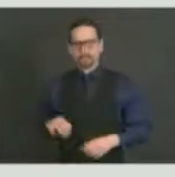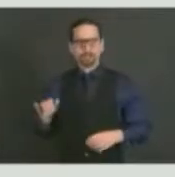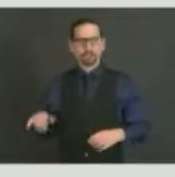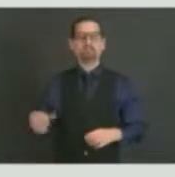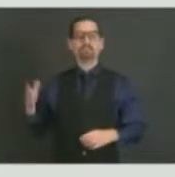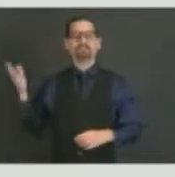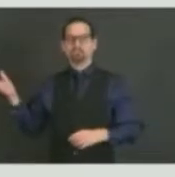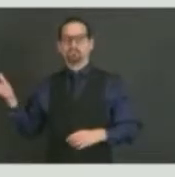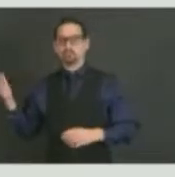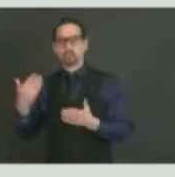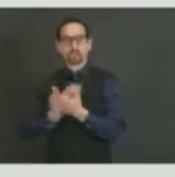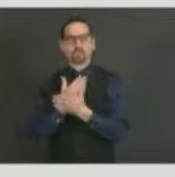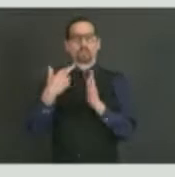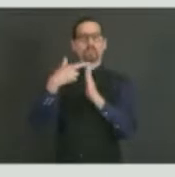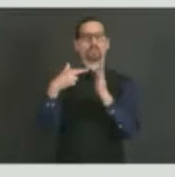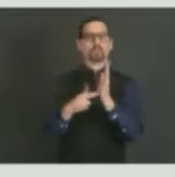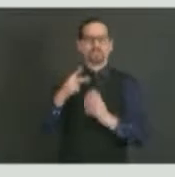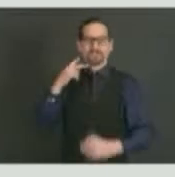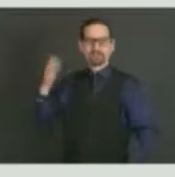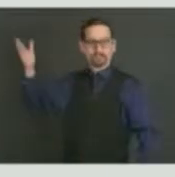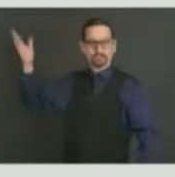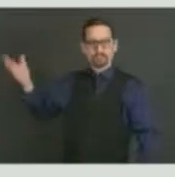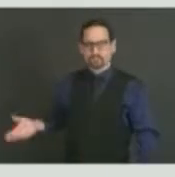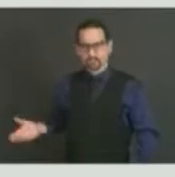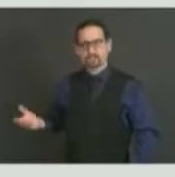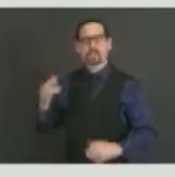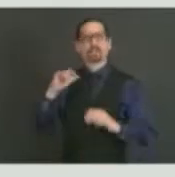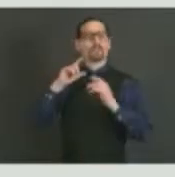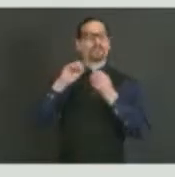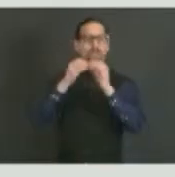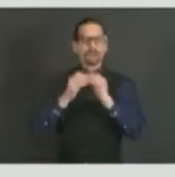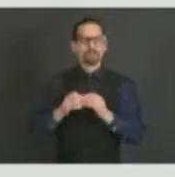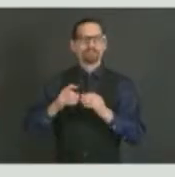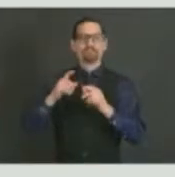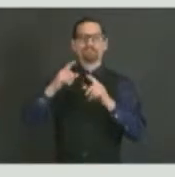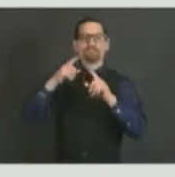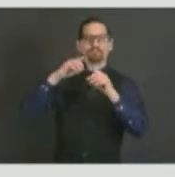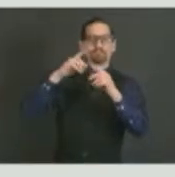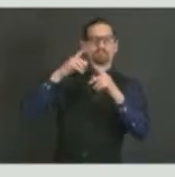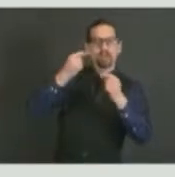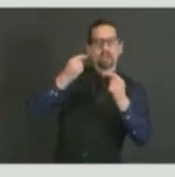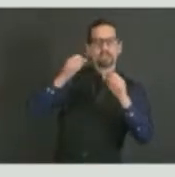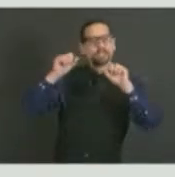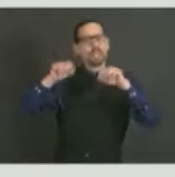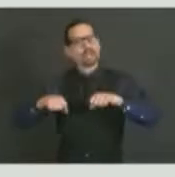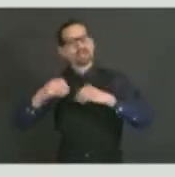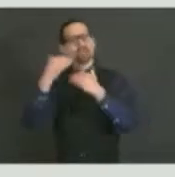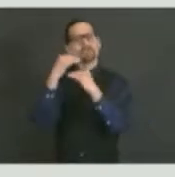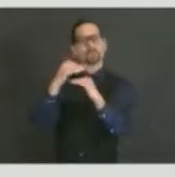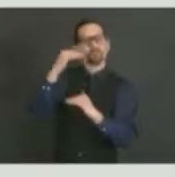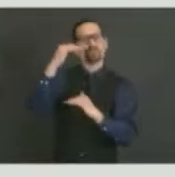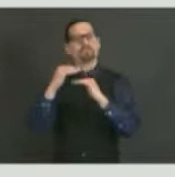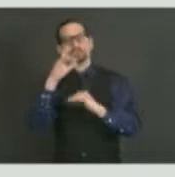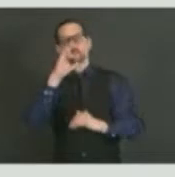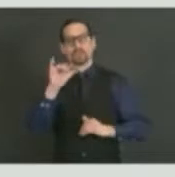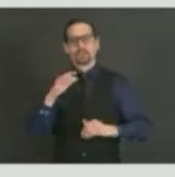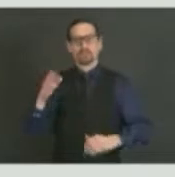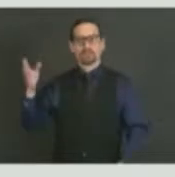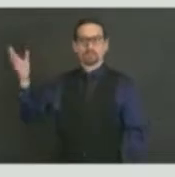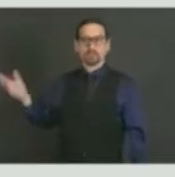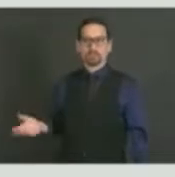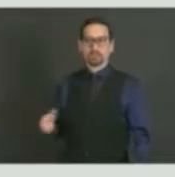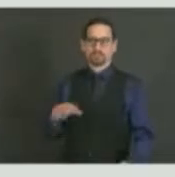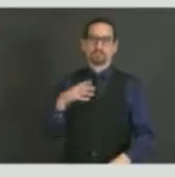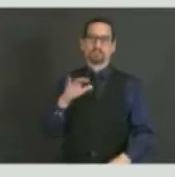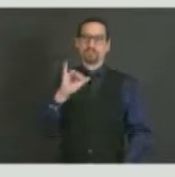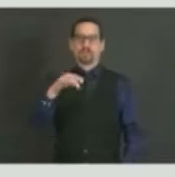regarding the restrictions. We are very pleased that today we are able to offer yet more flexibility to